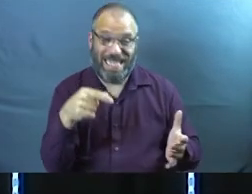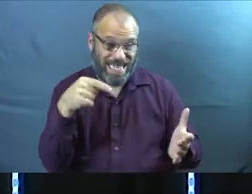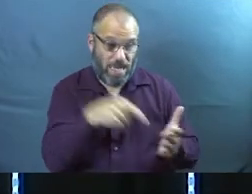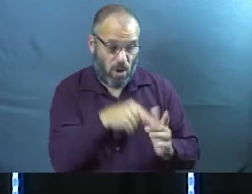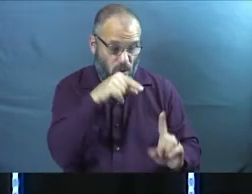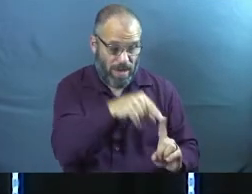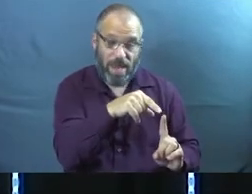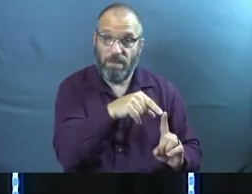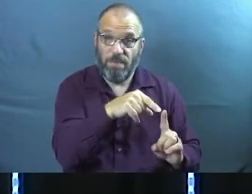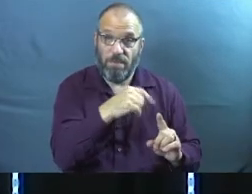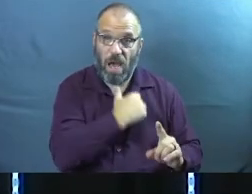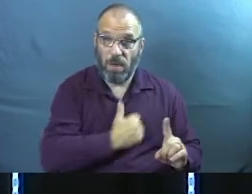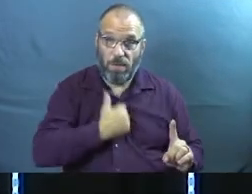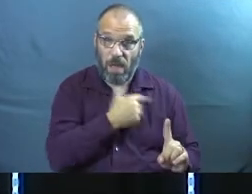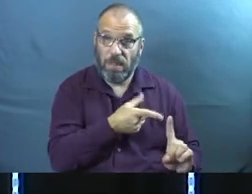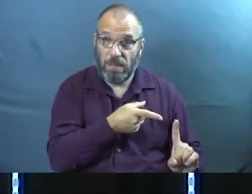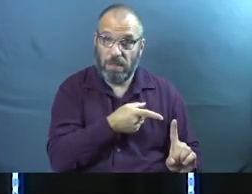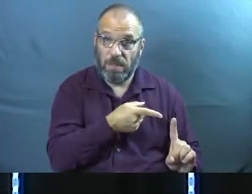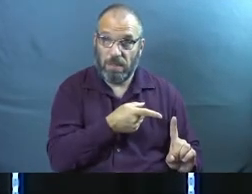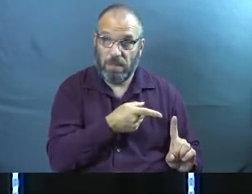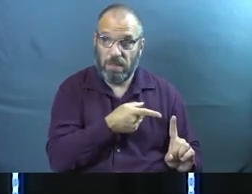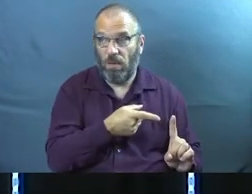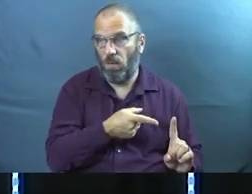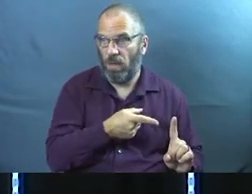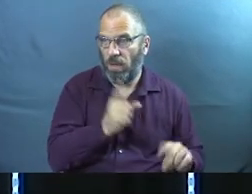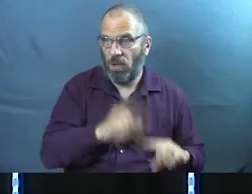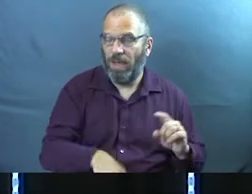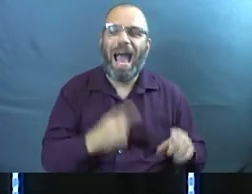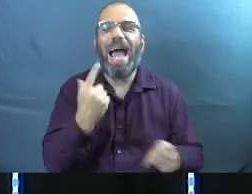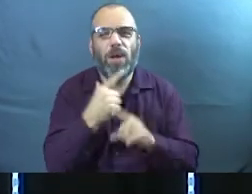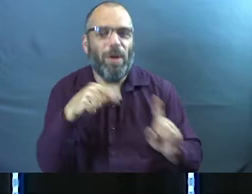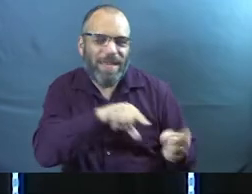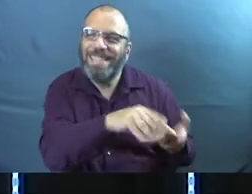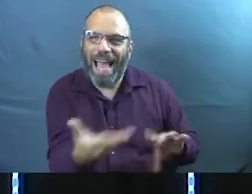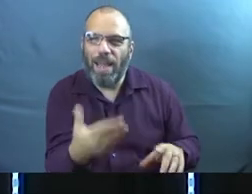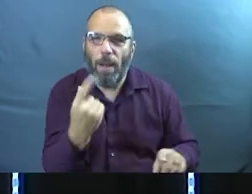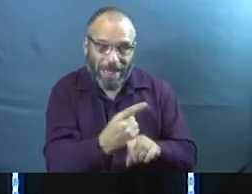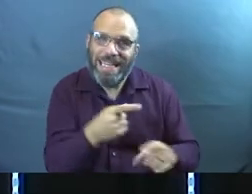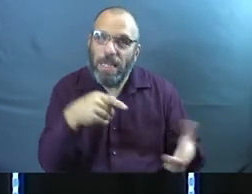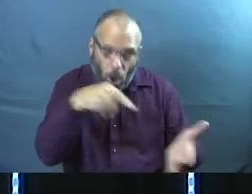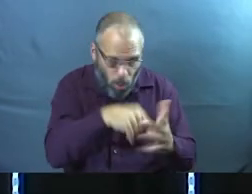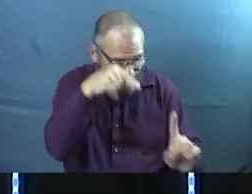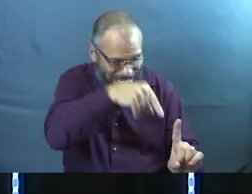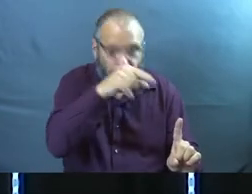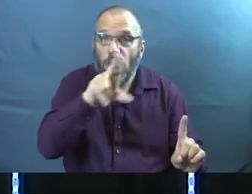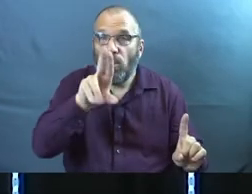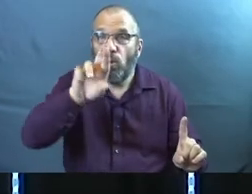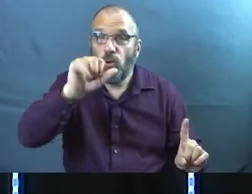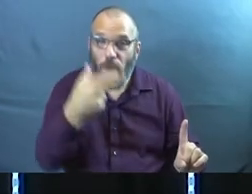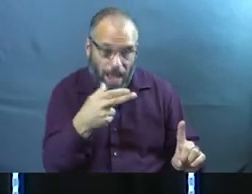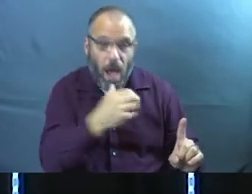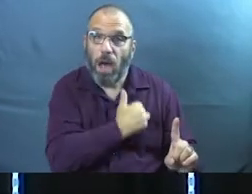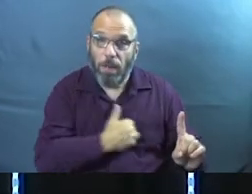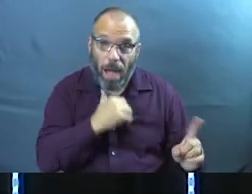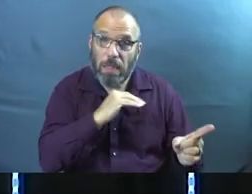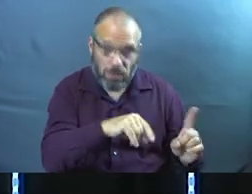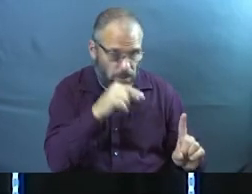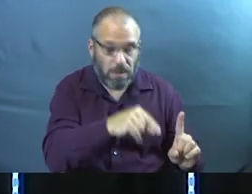an apology? You're like, well, he couldn't have. I know, but he owed it to him, right? And he